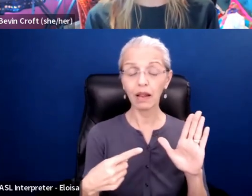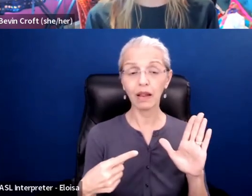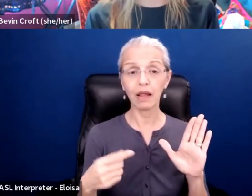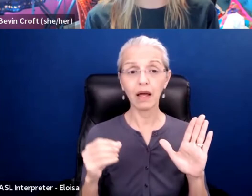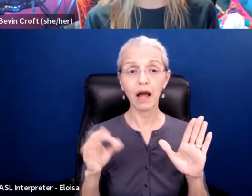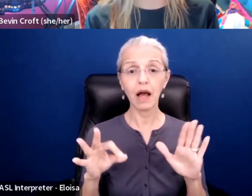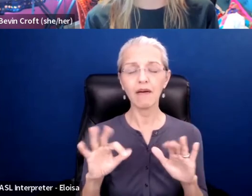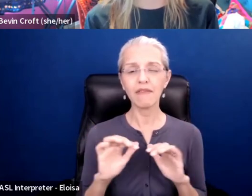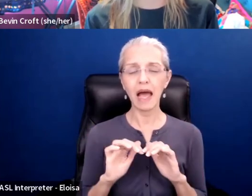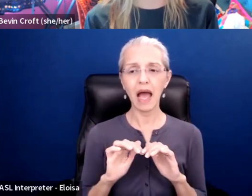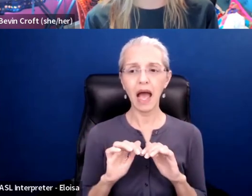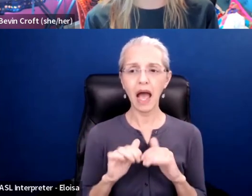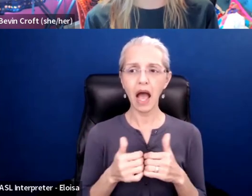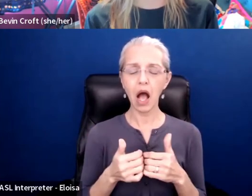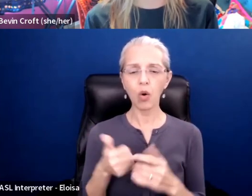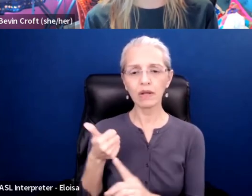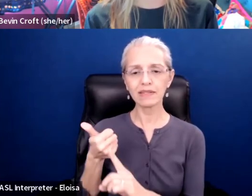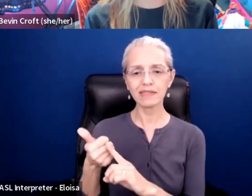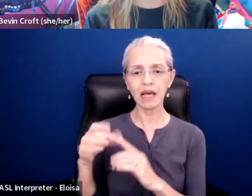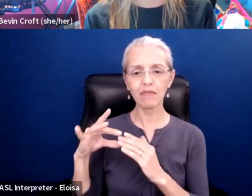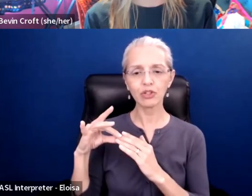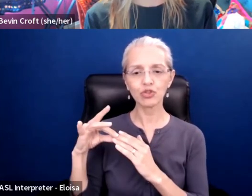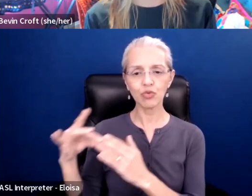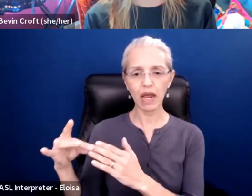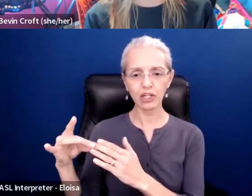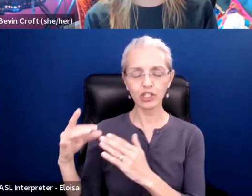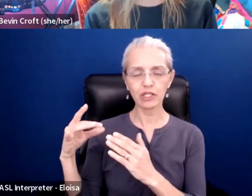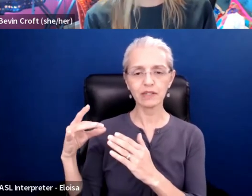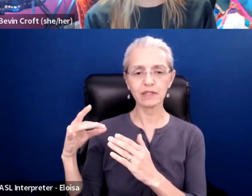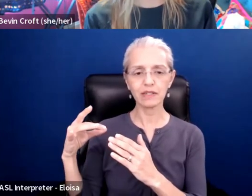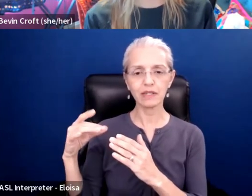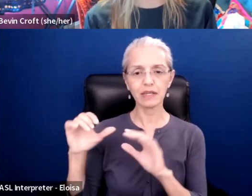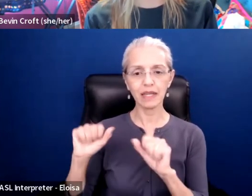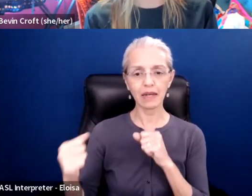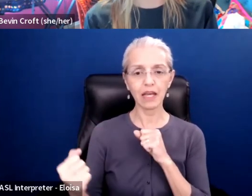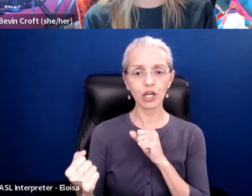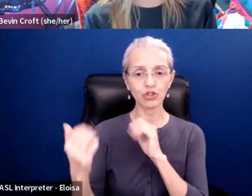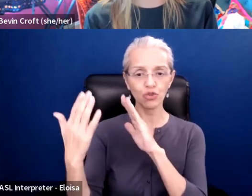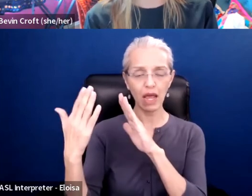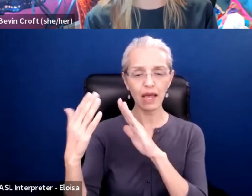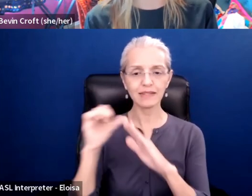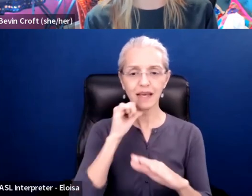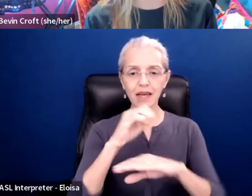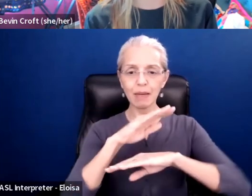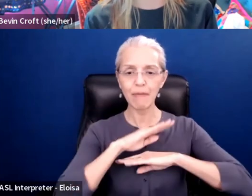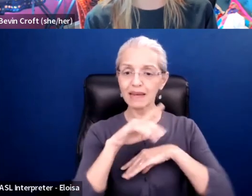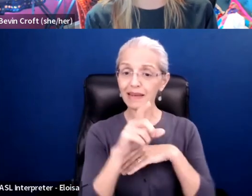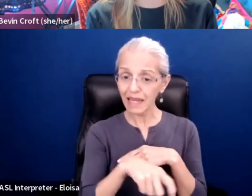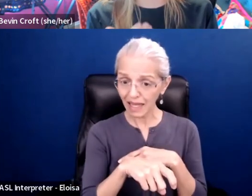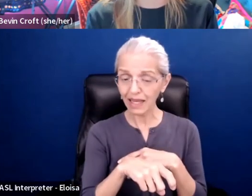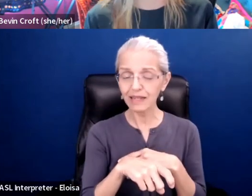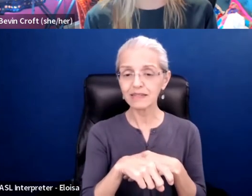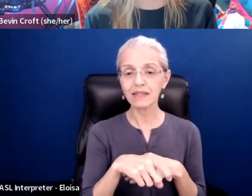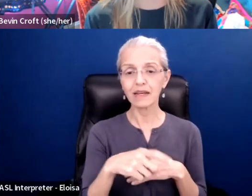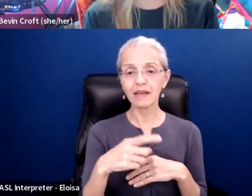of how self-direction could possibly address these unmet needs that we're, you know,